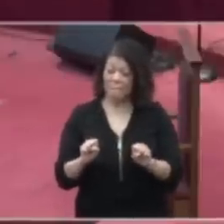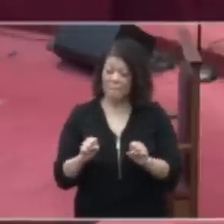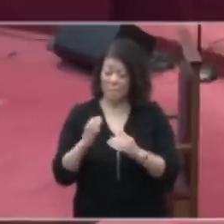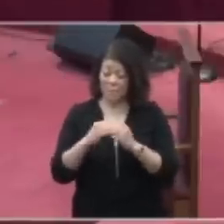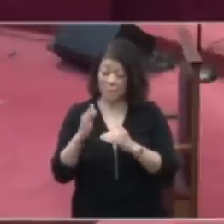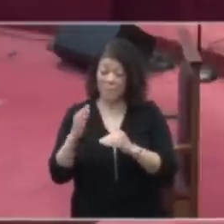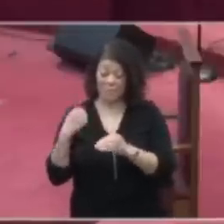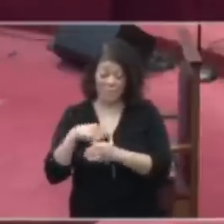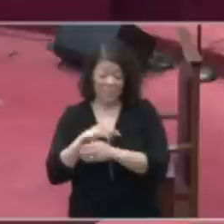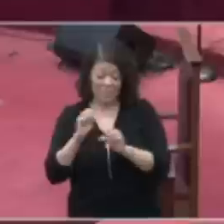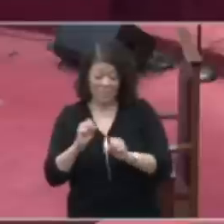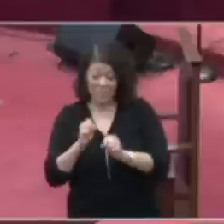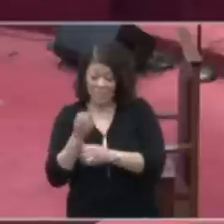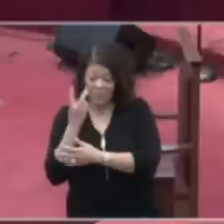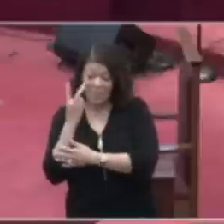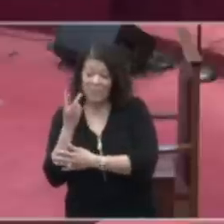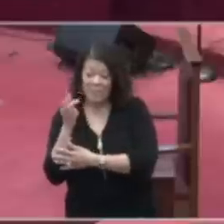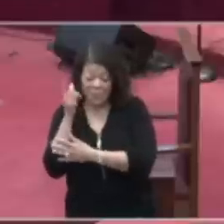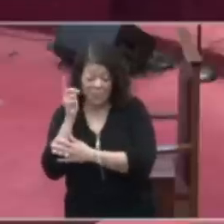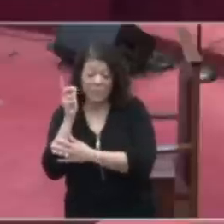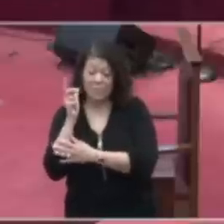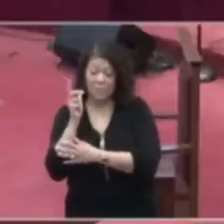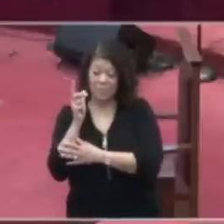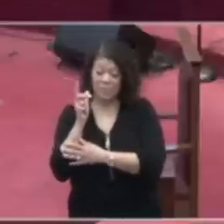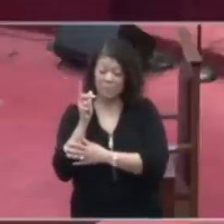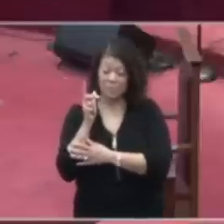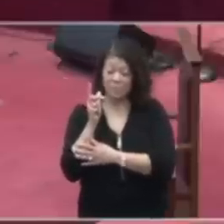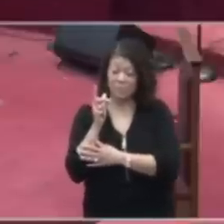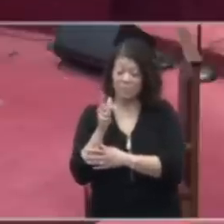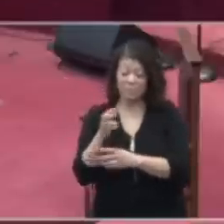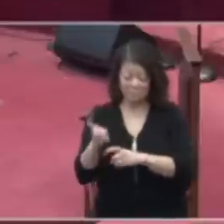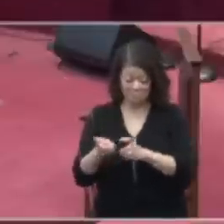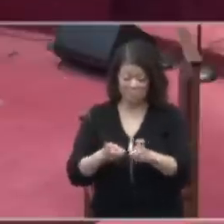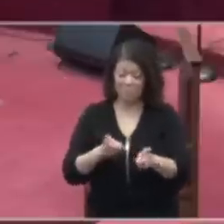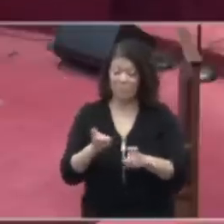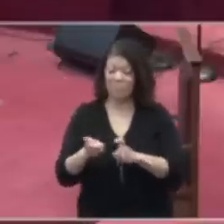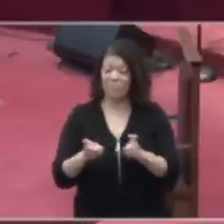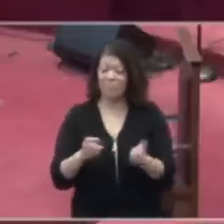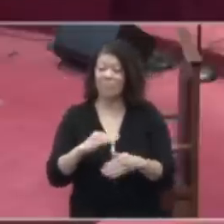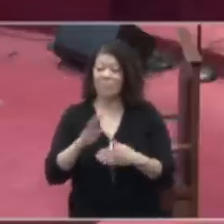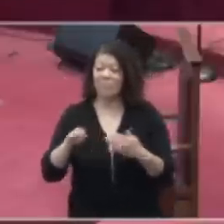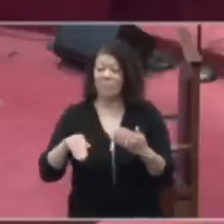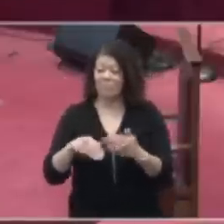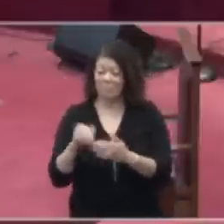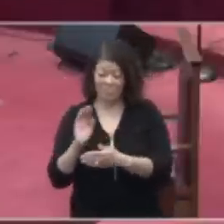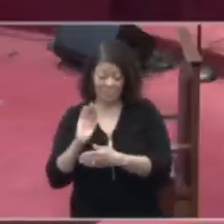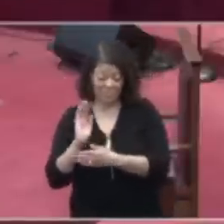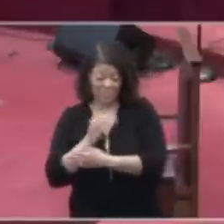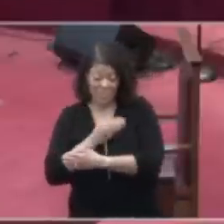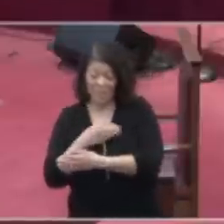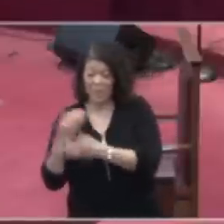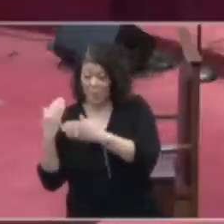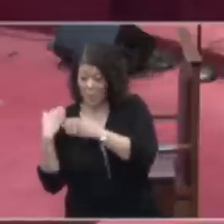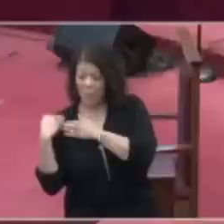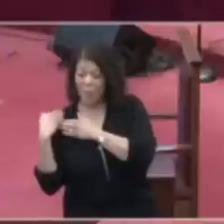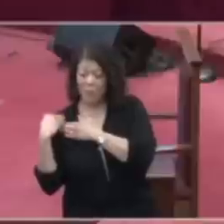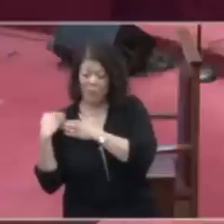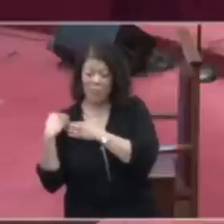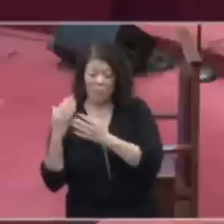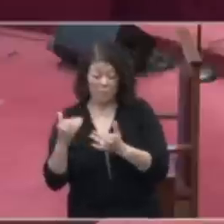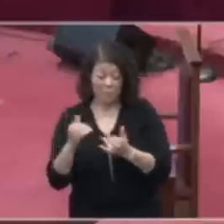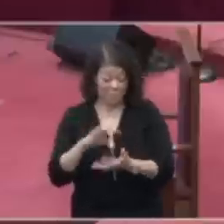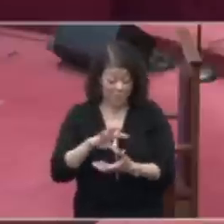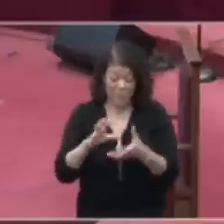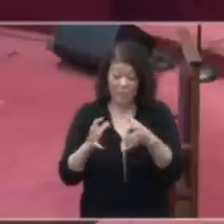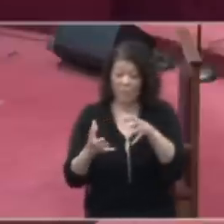and ears can hear, to handle our time, responsibility, and stewardship in the marketplace. We thank you, God, for